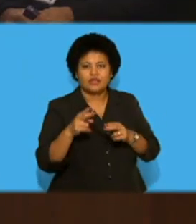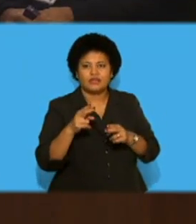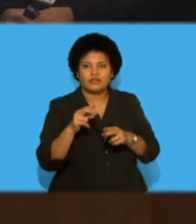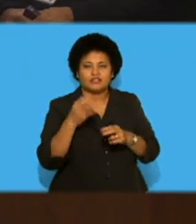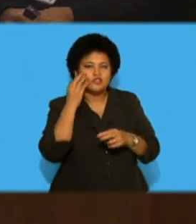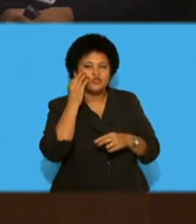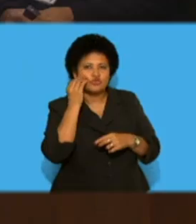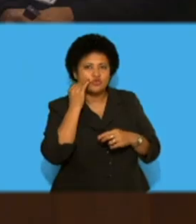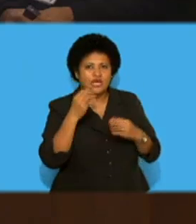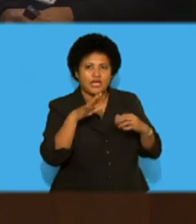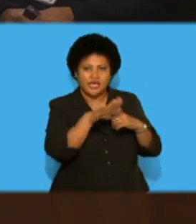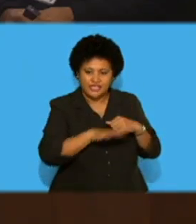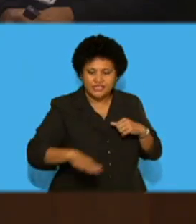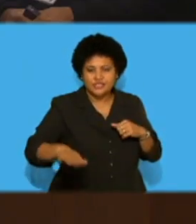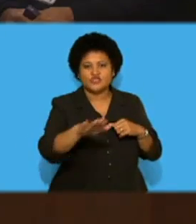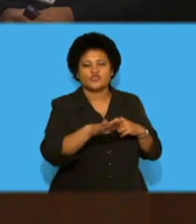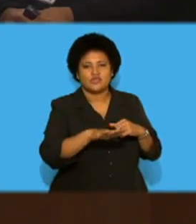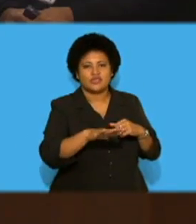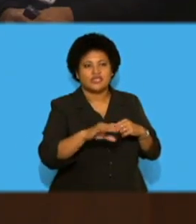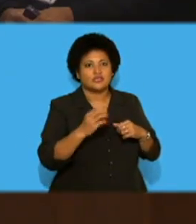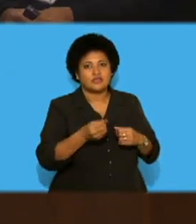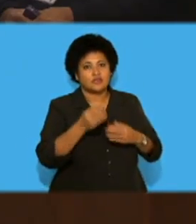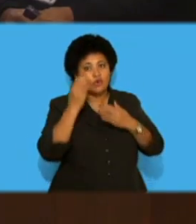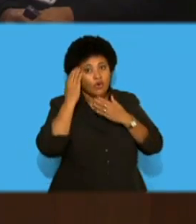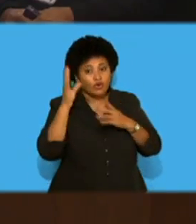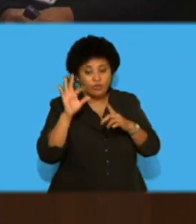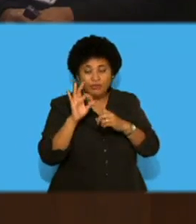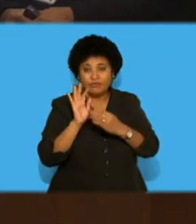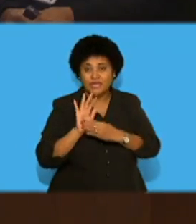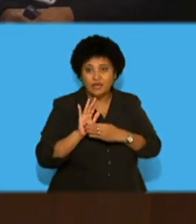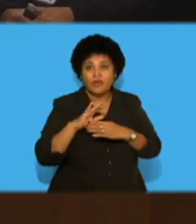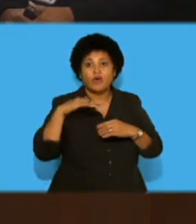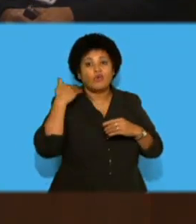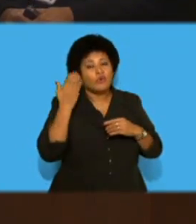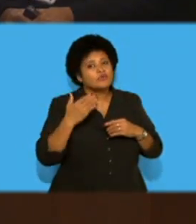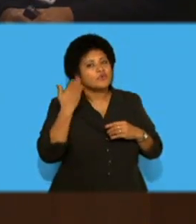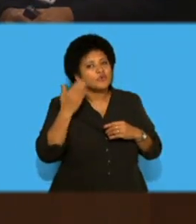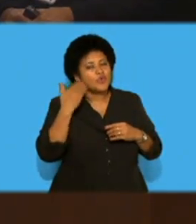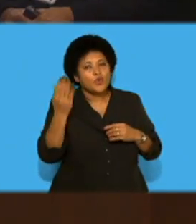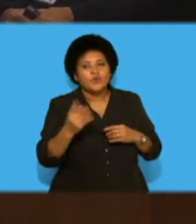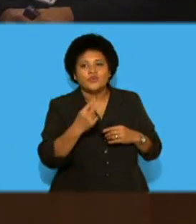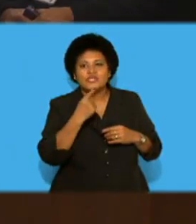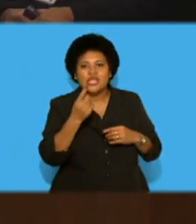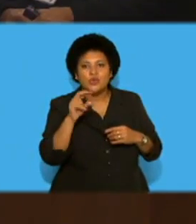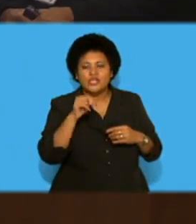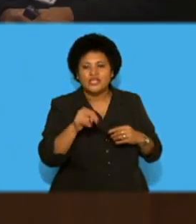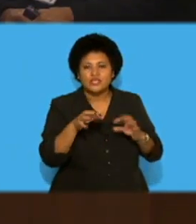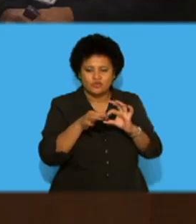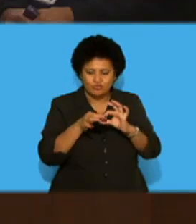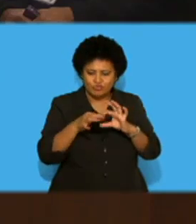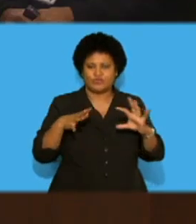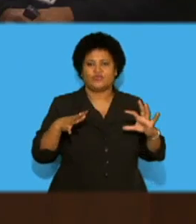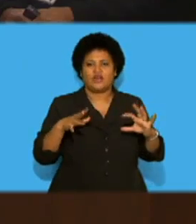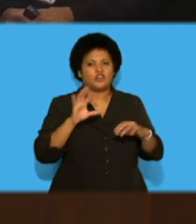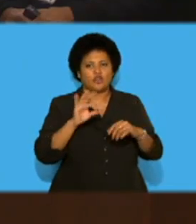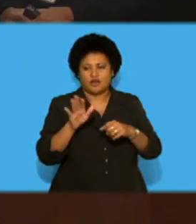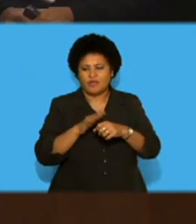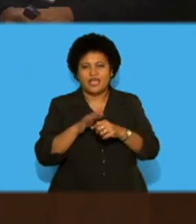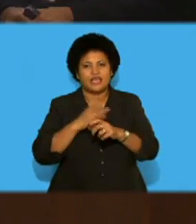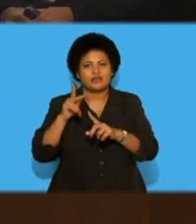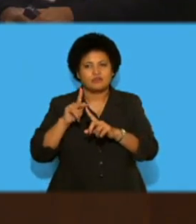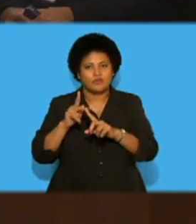Speaker, we need to break away from this. The Honourable Prime Minister keeps on saying we need to depoliticize the sugar industry, Madam Speaker. And the